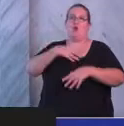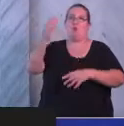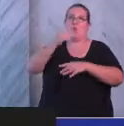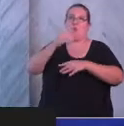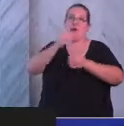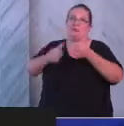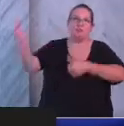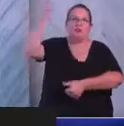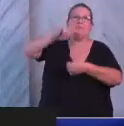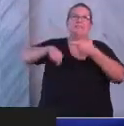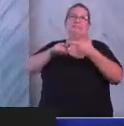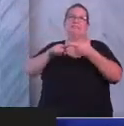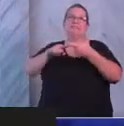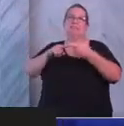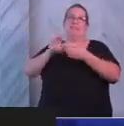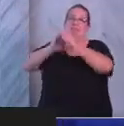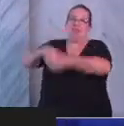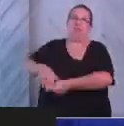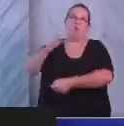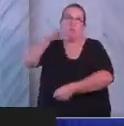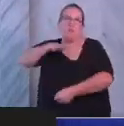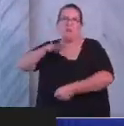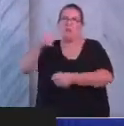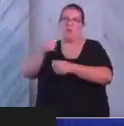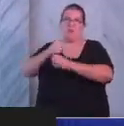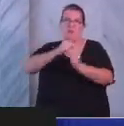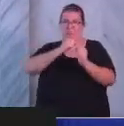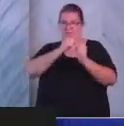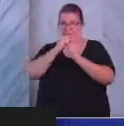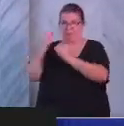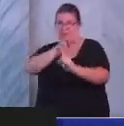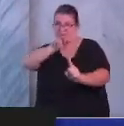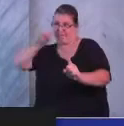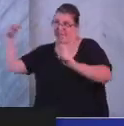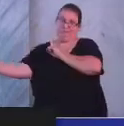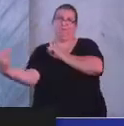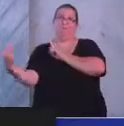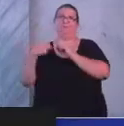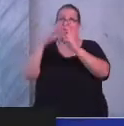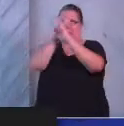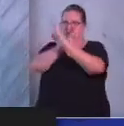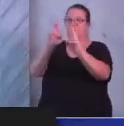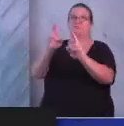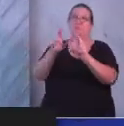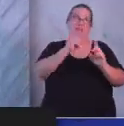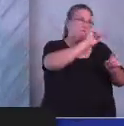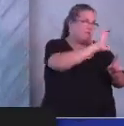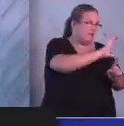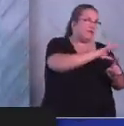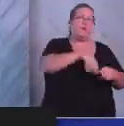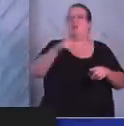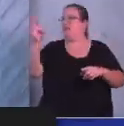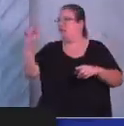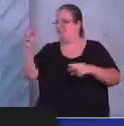supremacist, misogynistic, and other extreme views. I respect very much Vic and